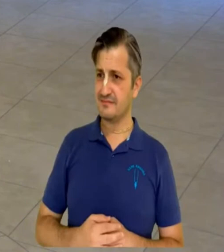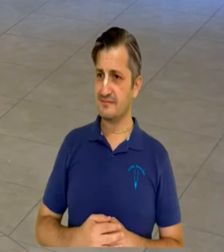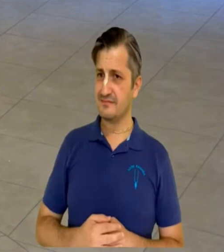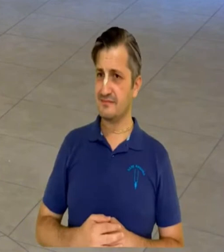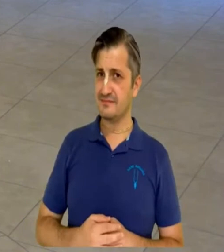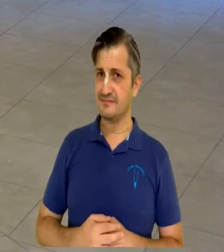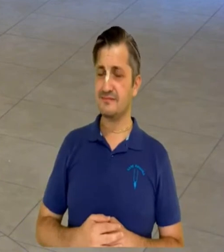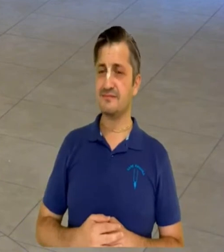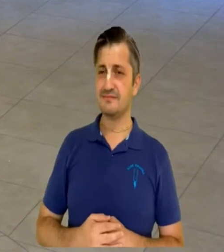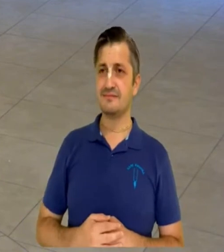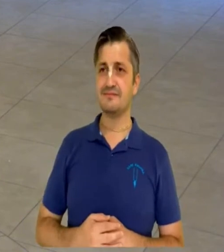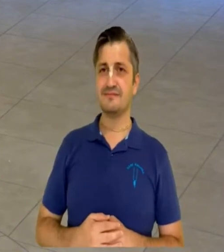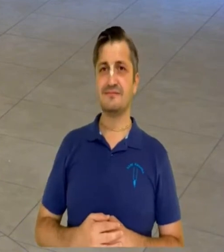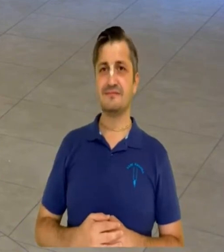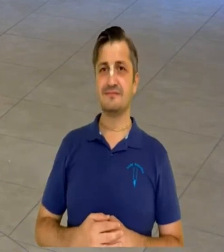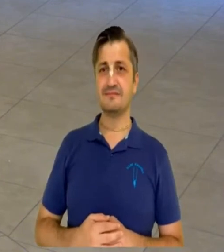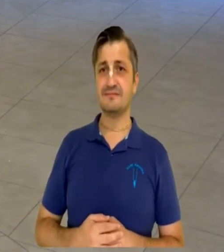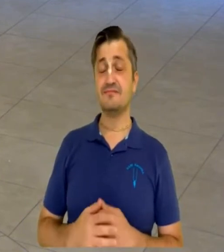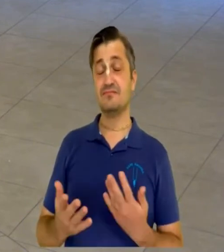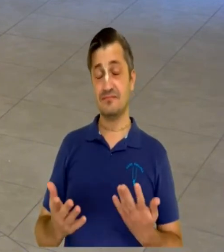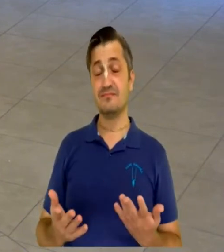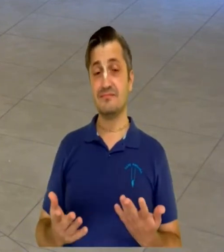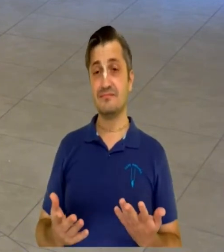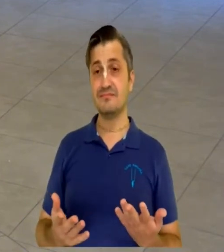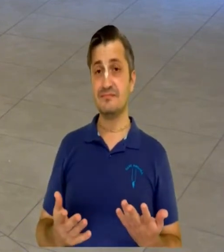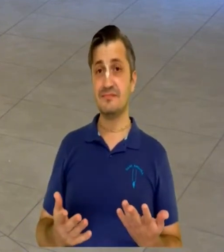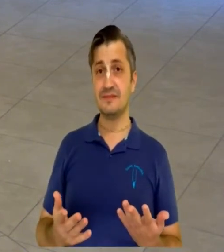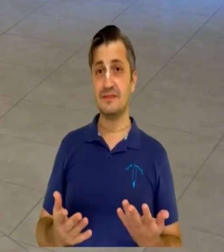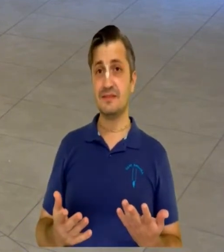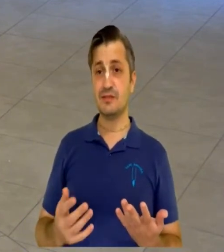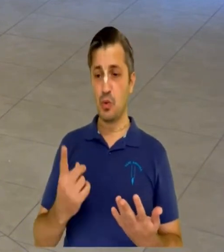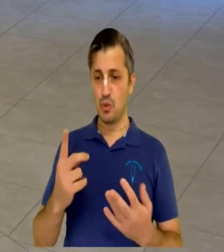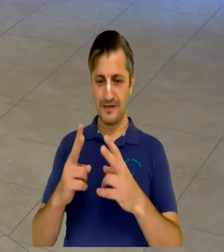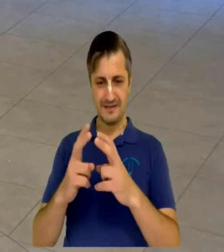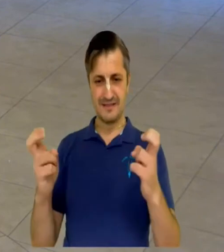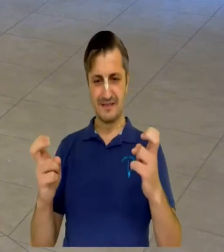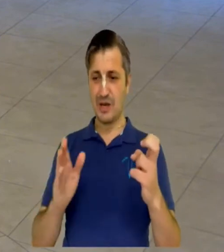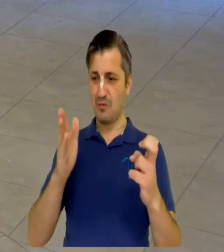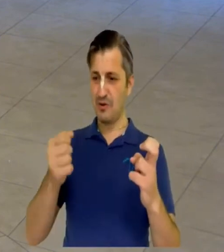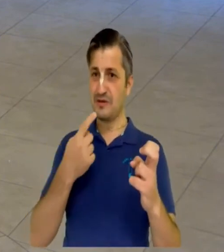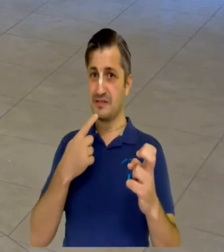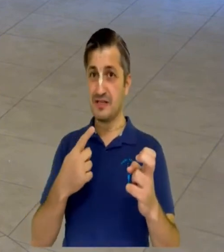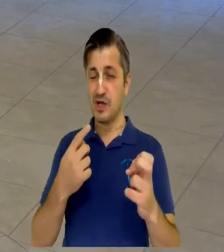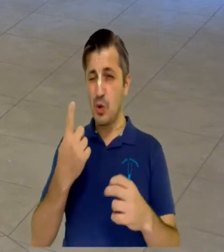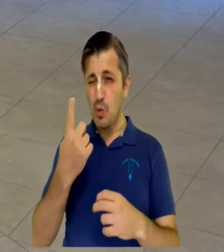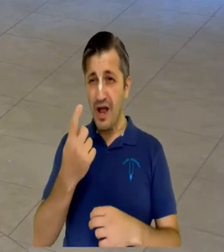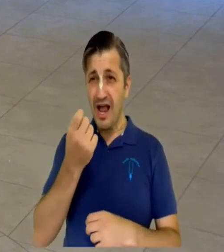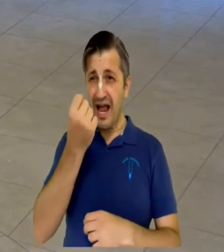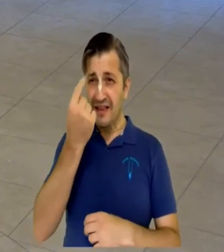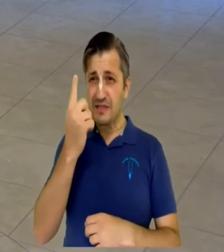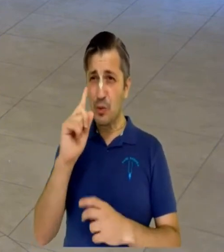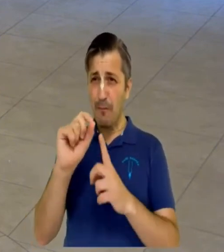Yes. Just see, even that one sentence of Srila Prabhupada that says, if you can just understand that simple point, it's like, this